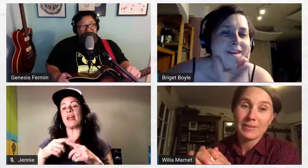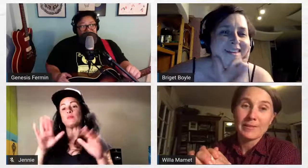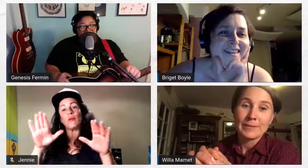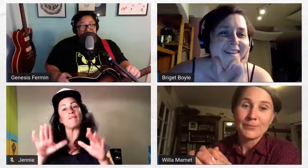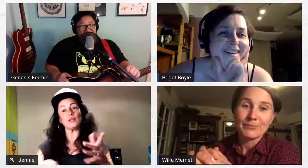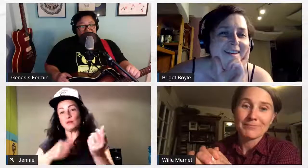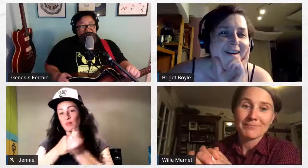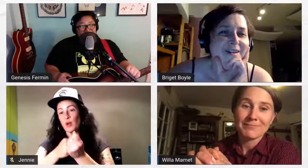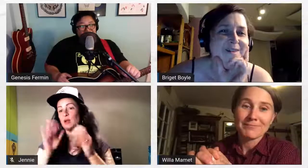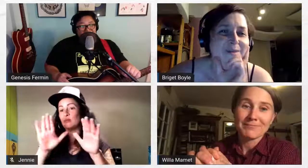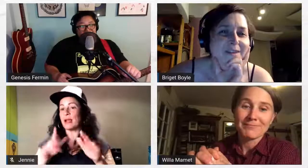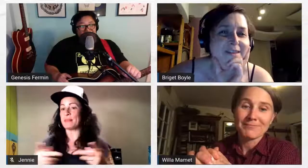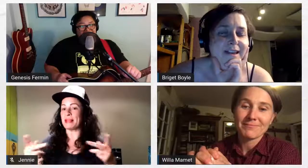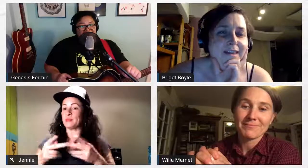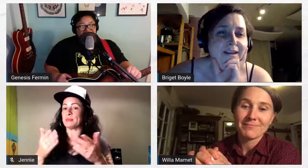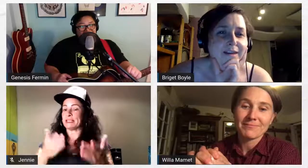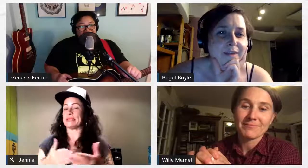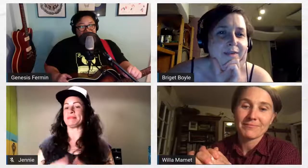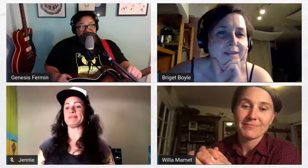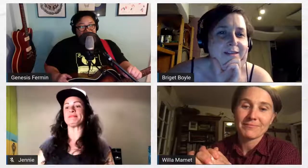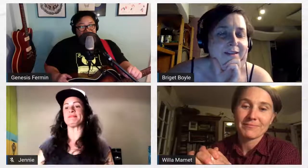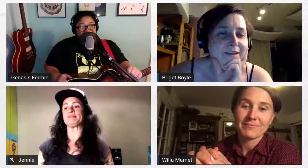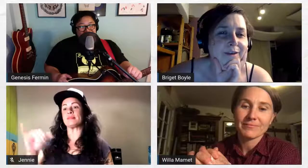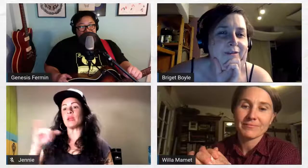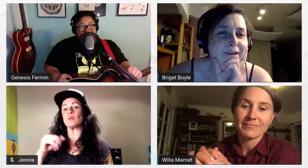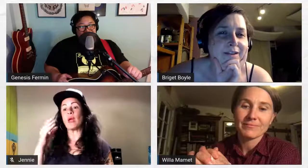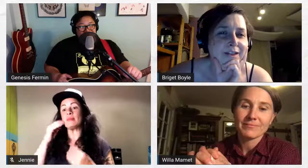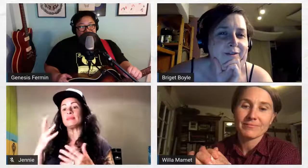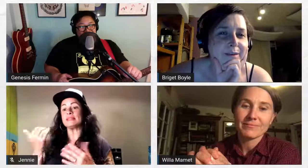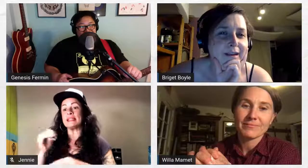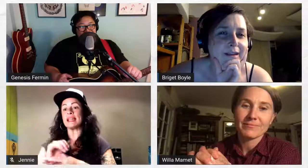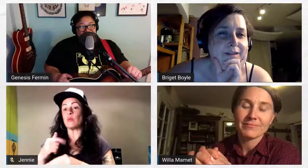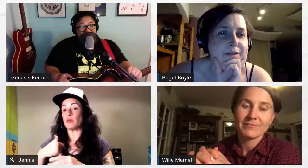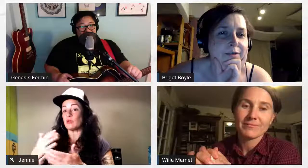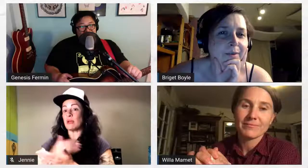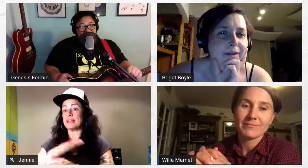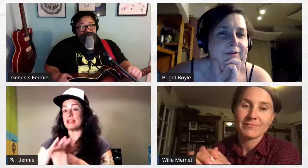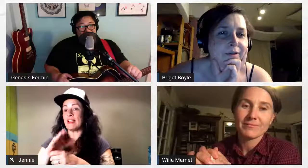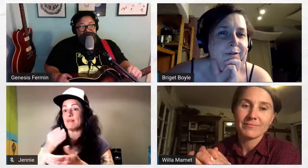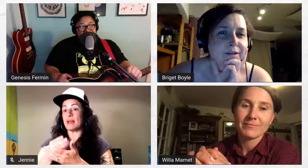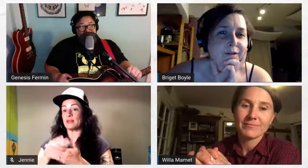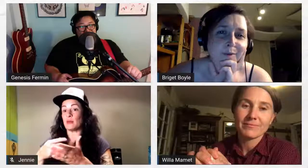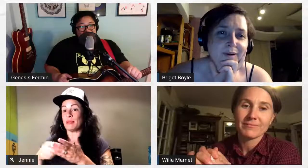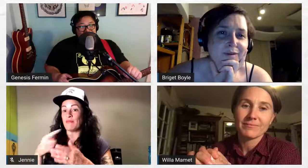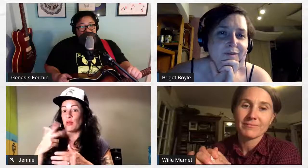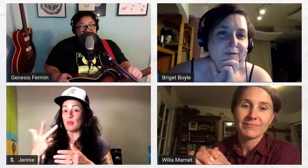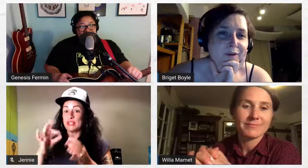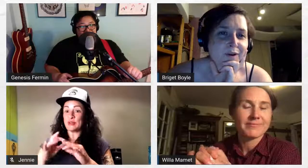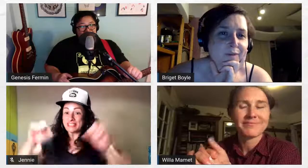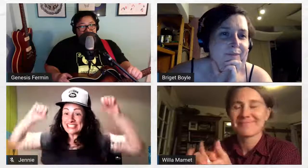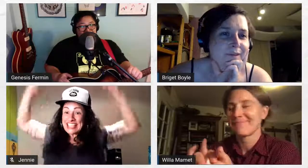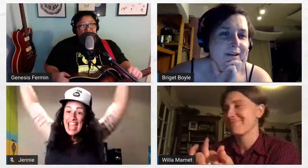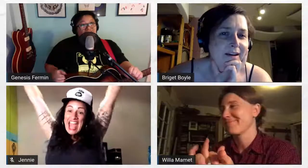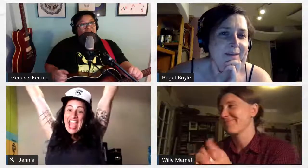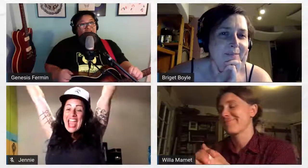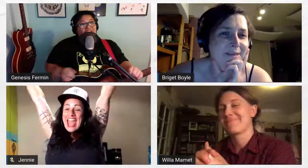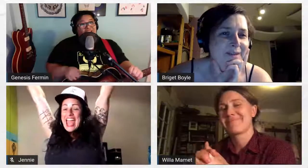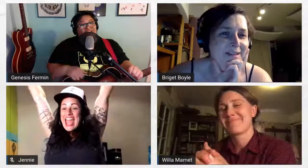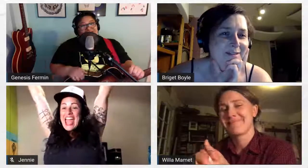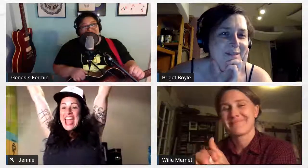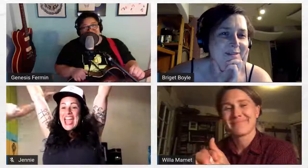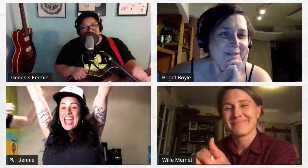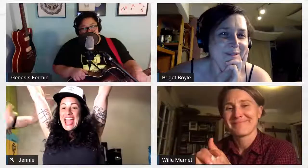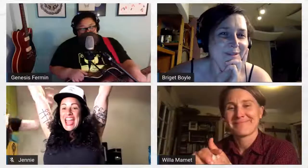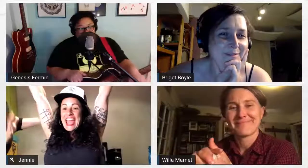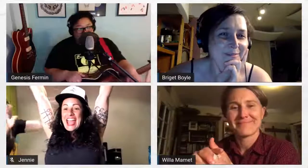support. I also want to say that this evening we've raised enough money to pay for 3 interpreters for hell yeah. this